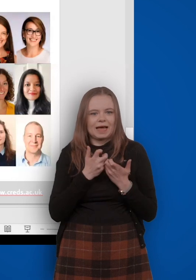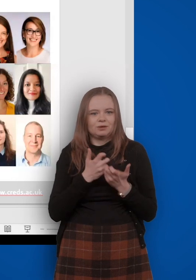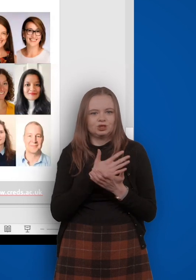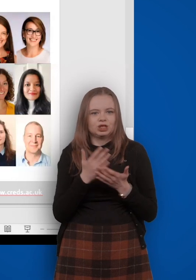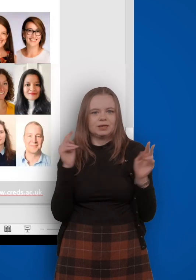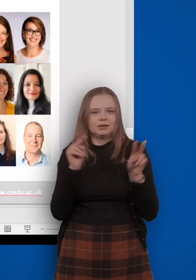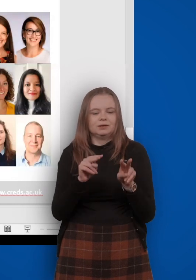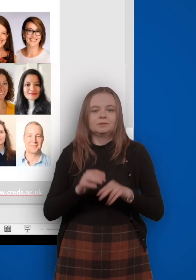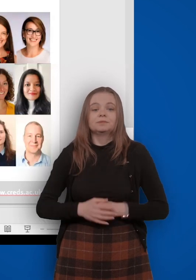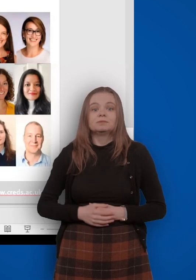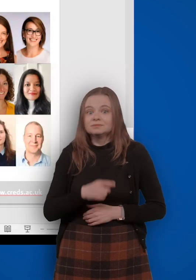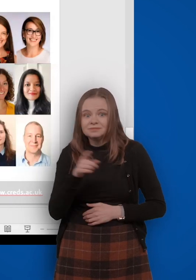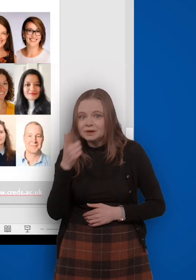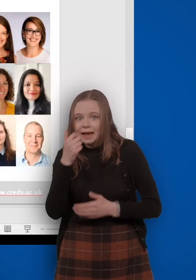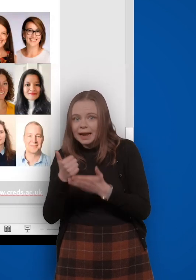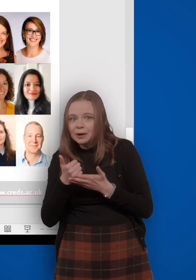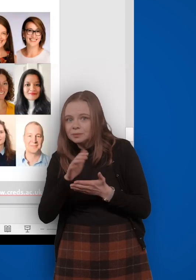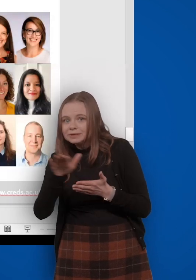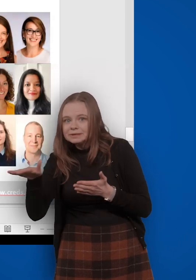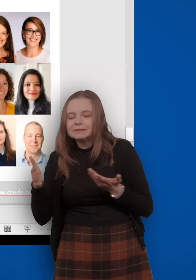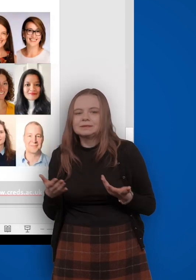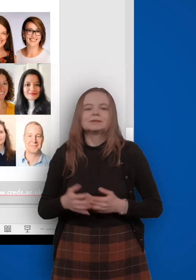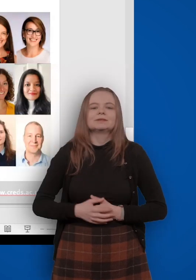another way of doing it. If anybody can help me, it's under